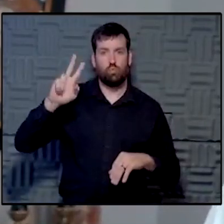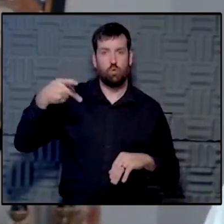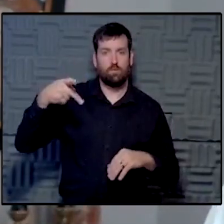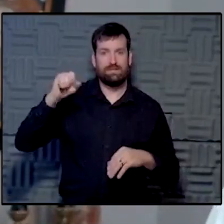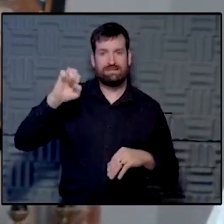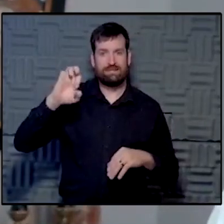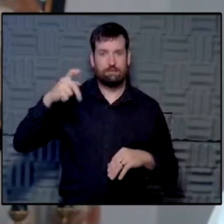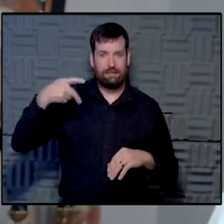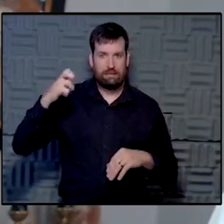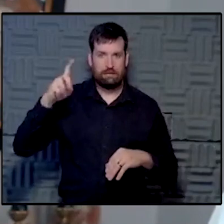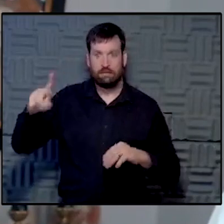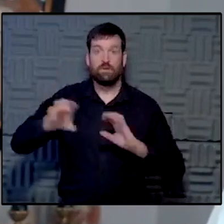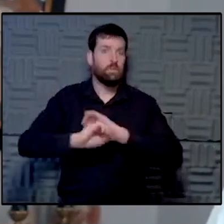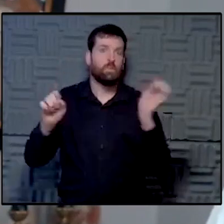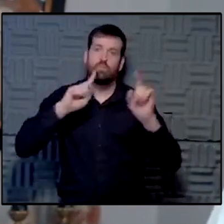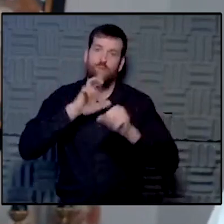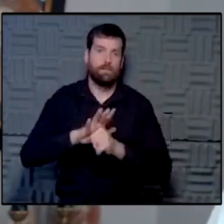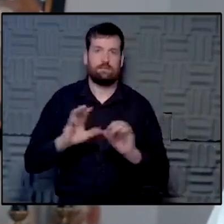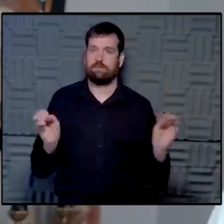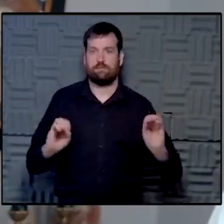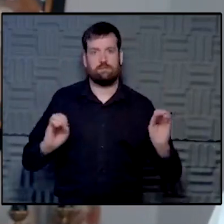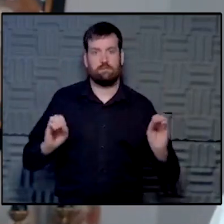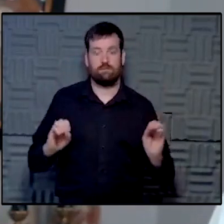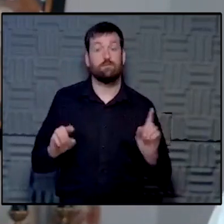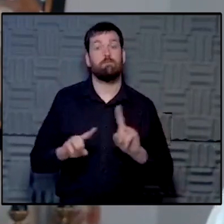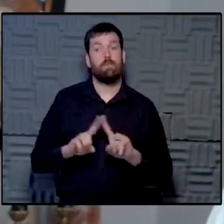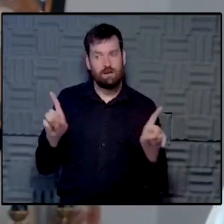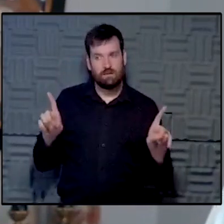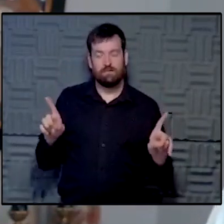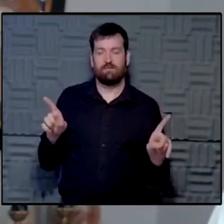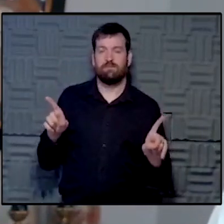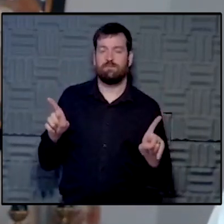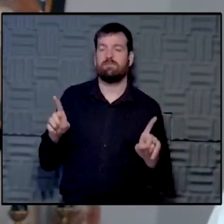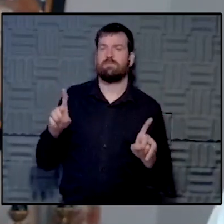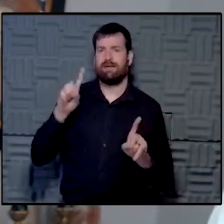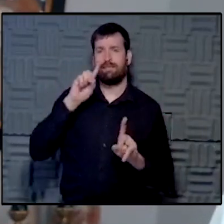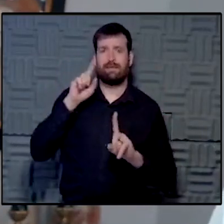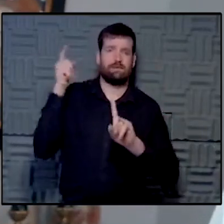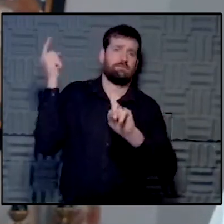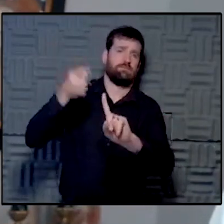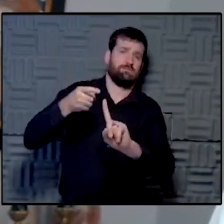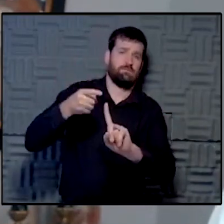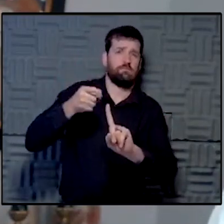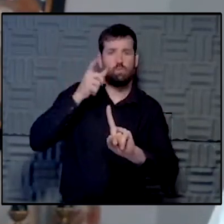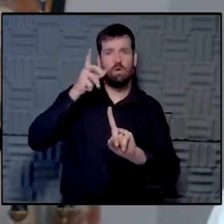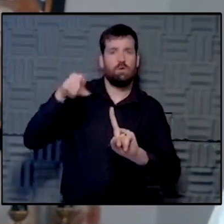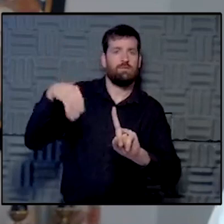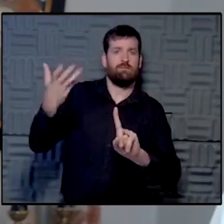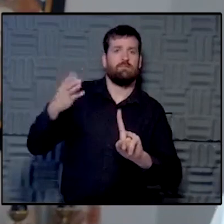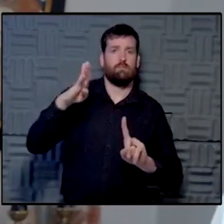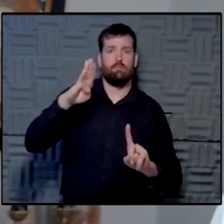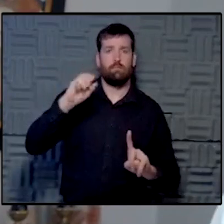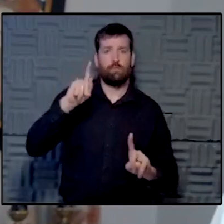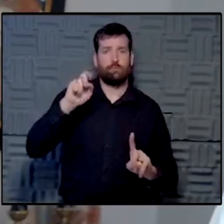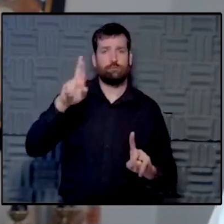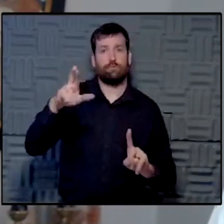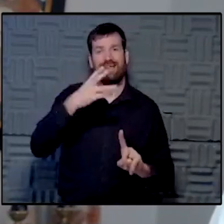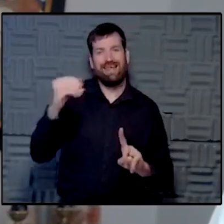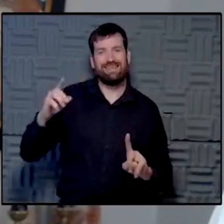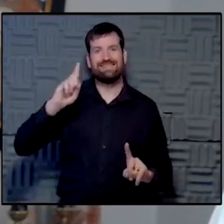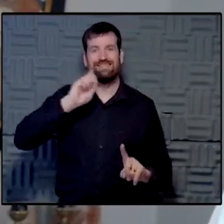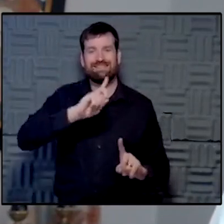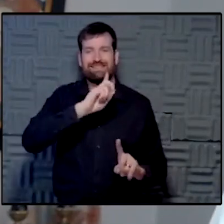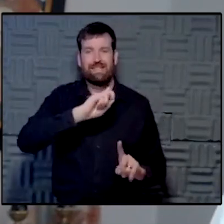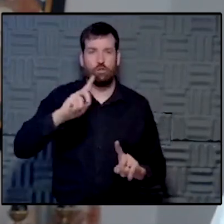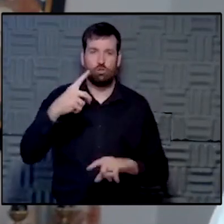about any of those things that I just said. But that I think ultimately we'll be getting boosters and I think single dose syringes, but we're just